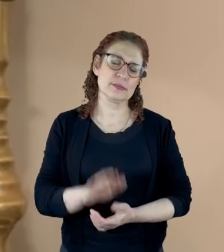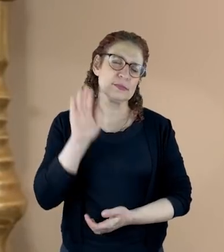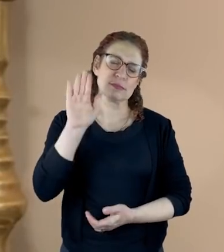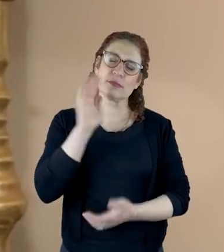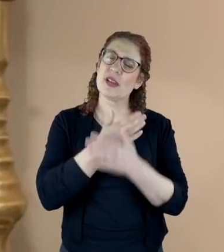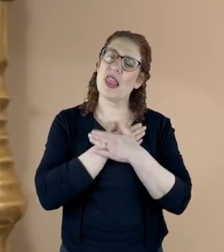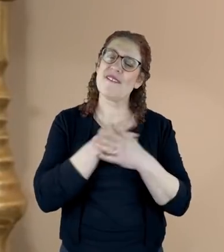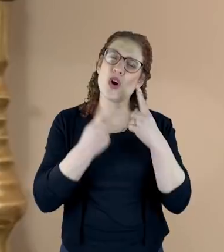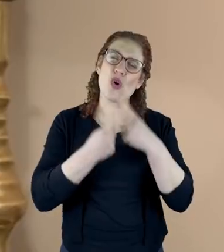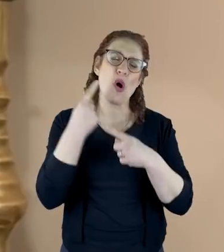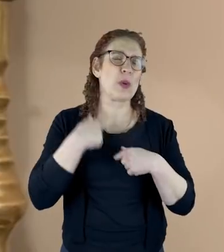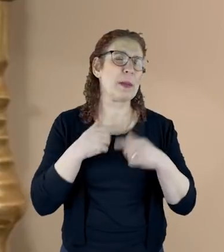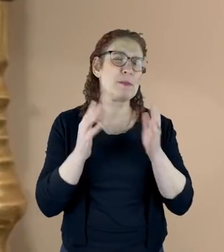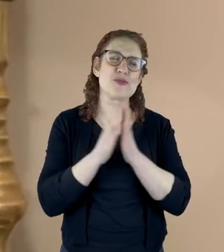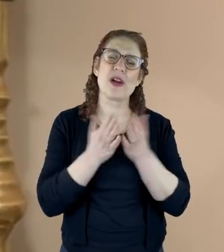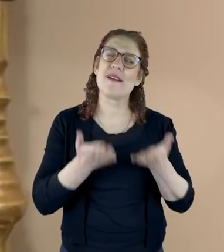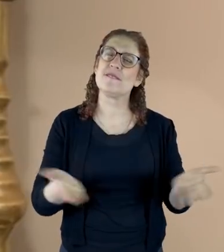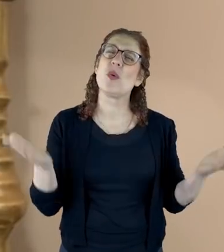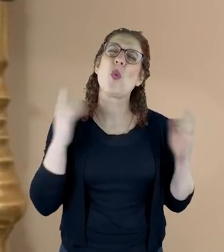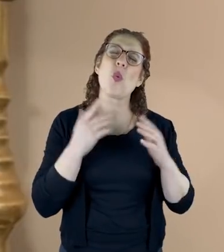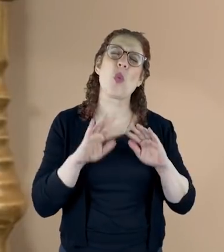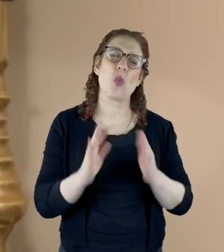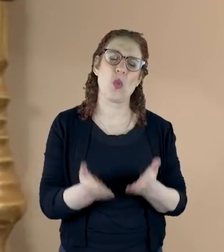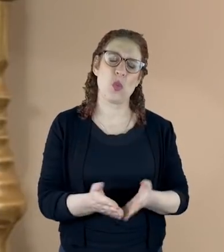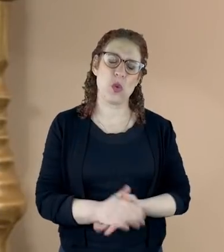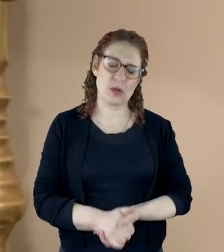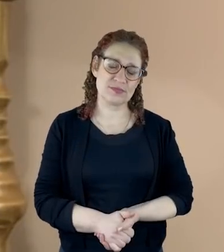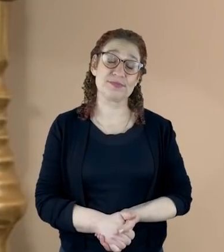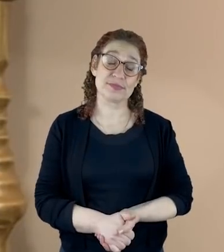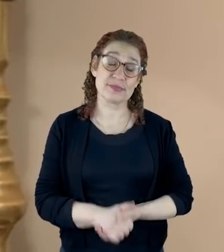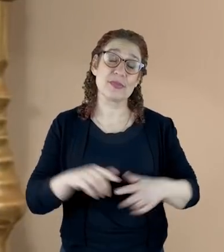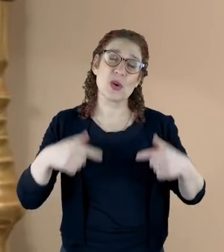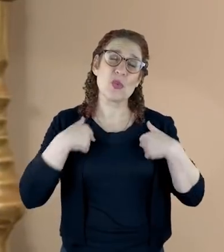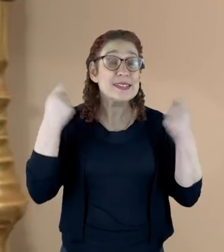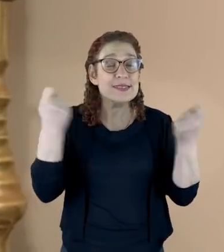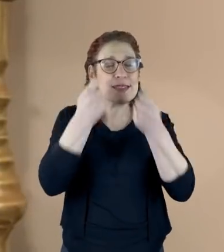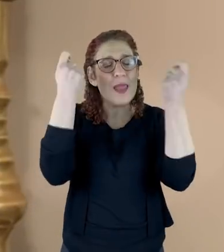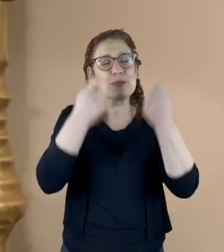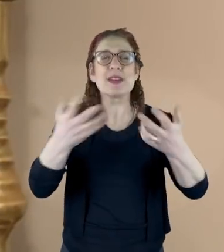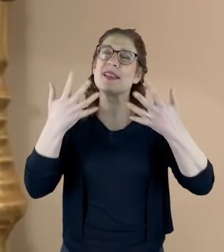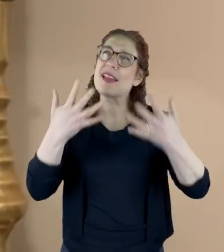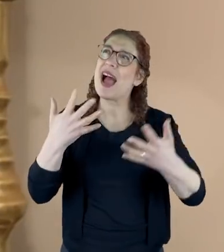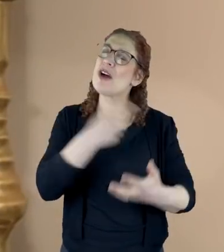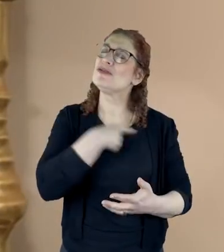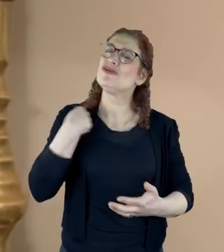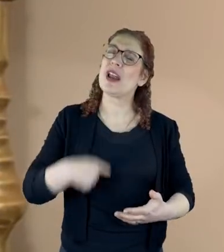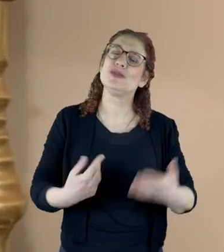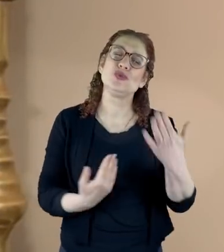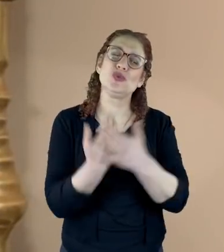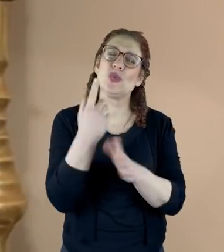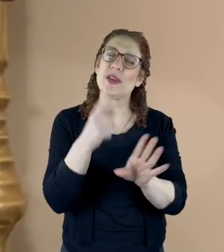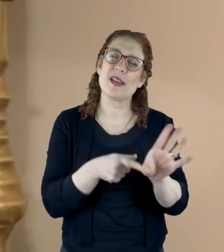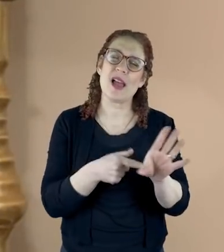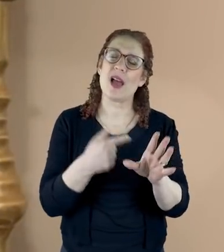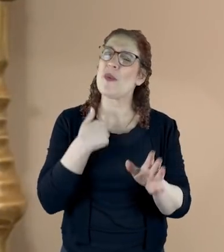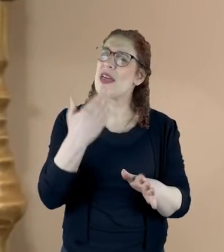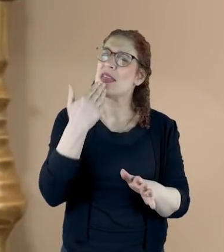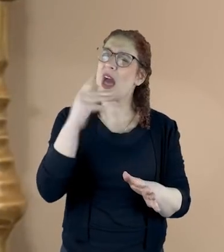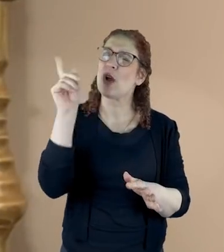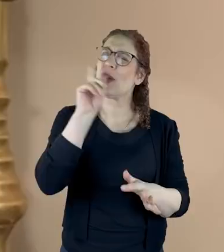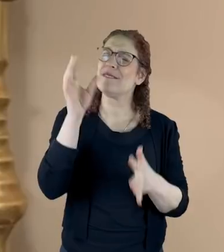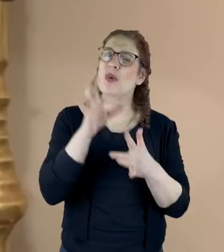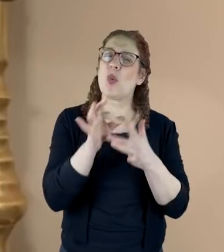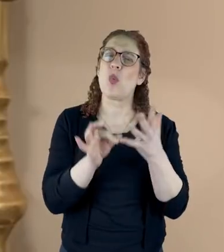Loving God, we pray for the world. As we celebrate Chinese New Year, we thank you for the gifts